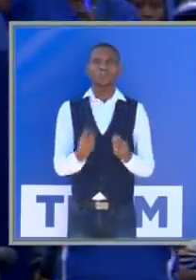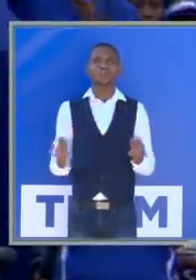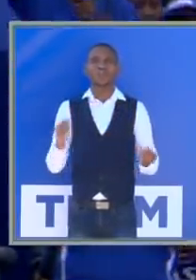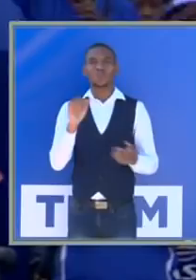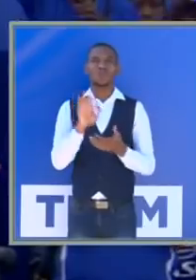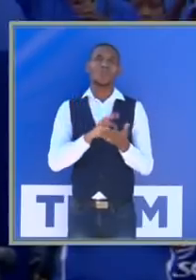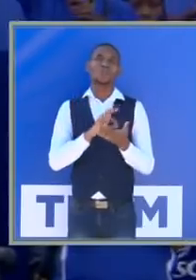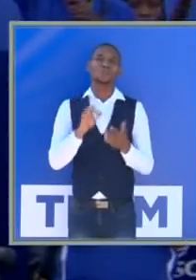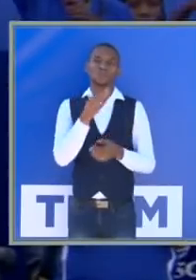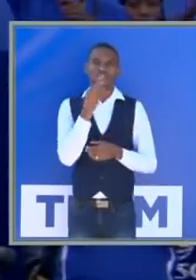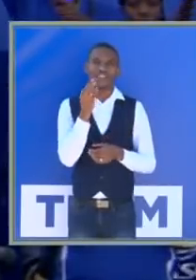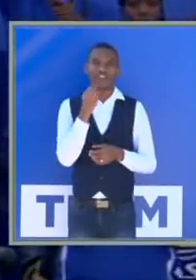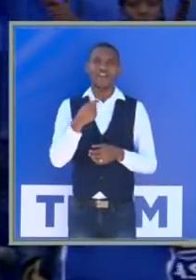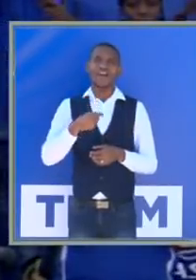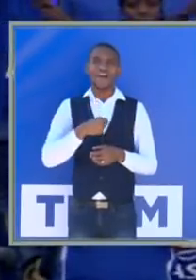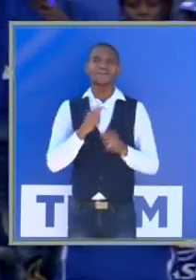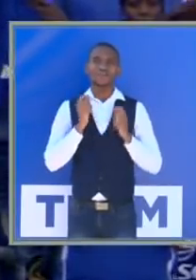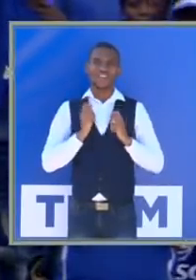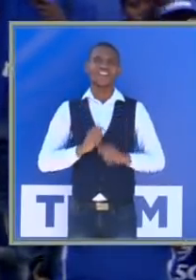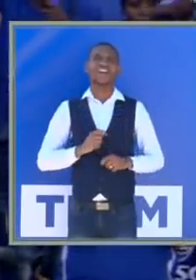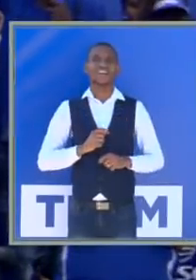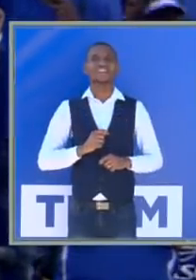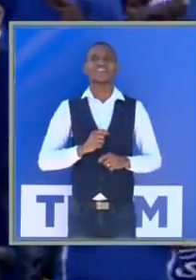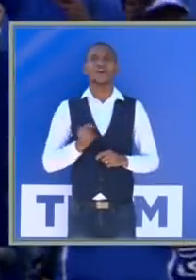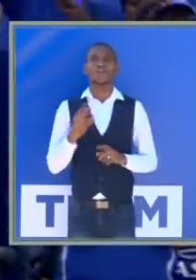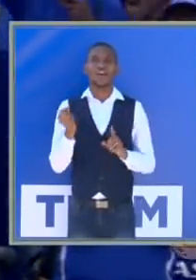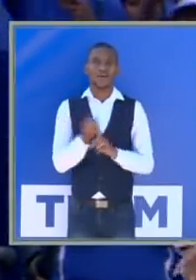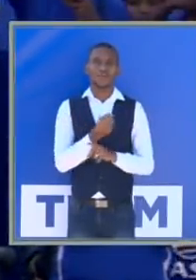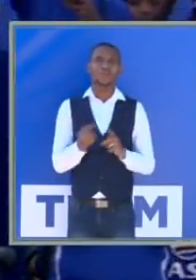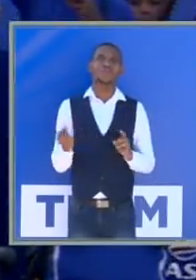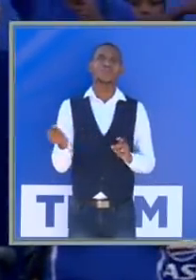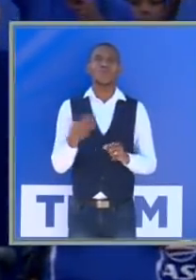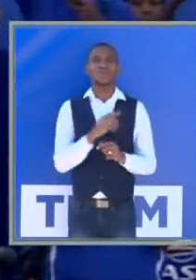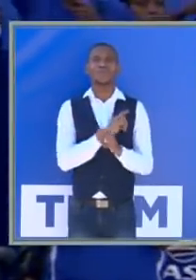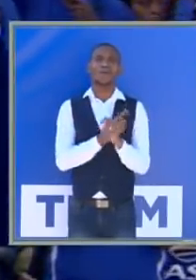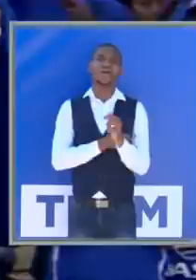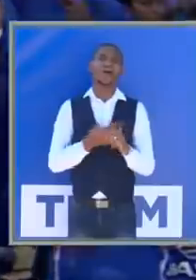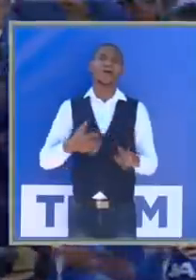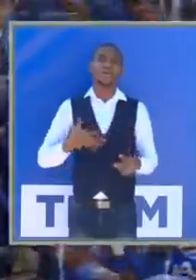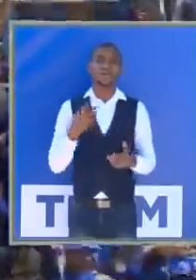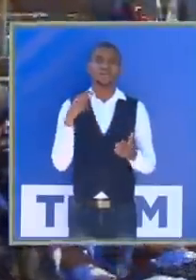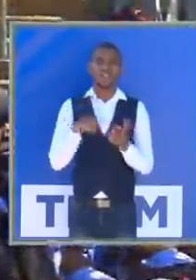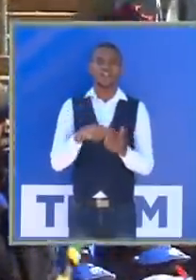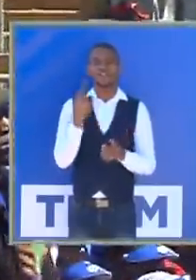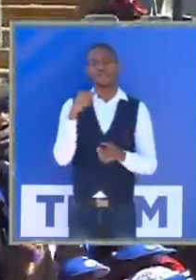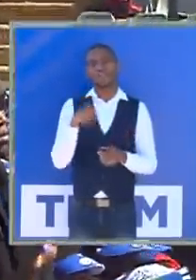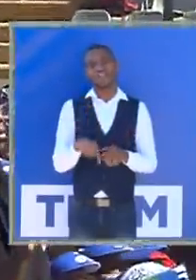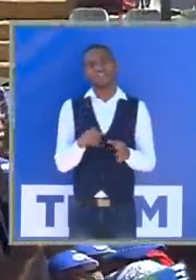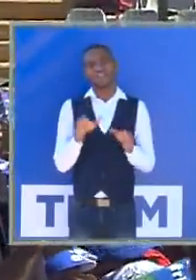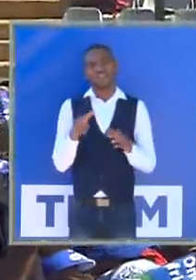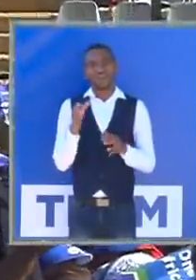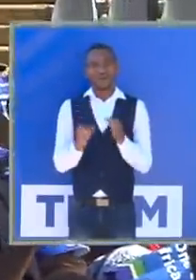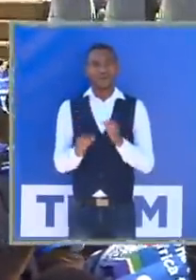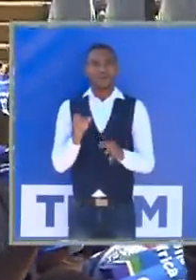vote is here to say, I'm sick and tired of the abuse of the past. I want to stand for this party.